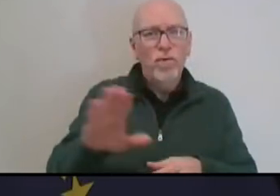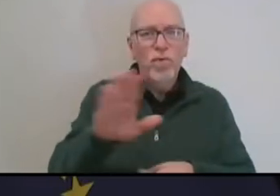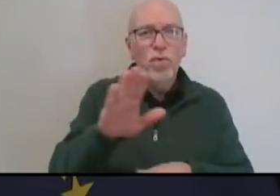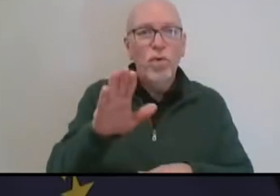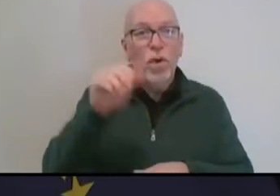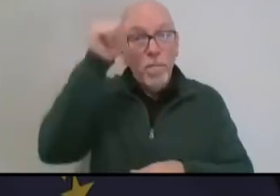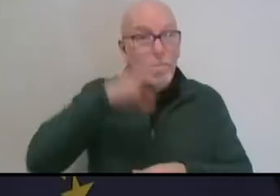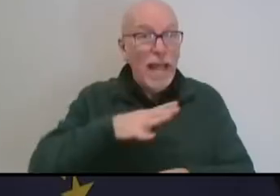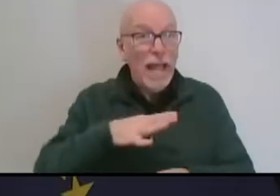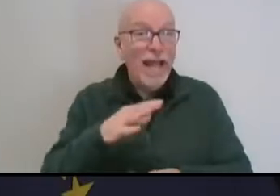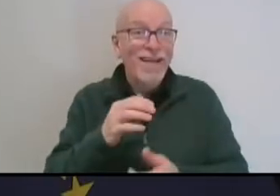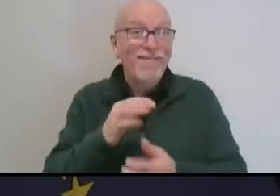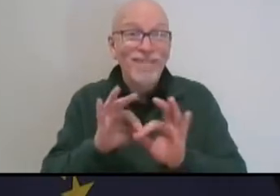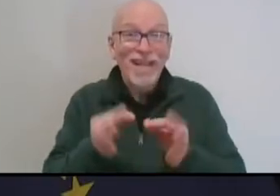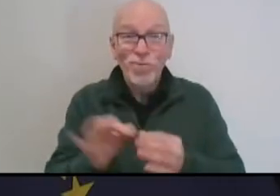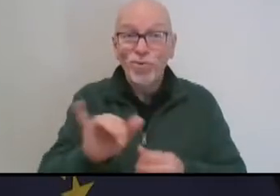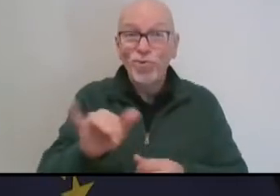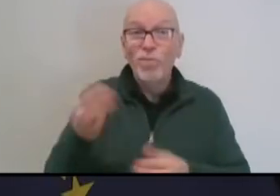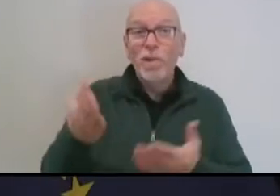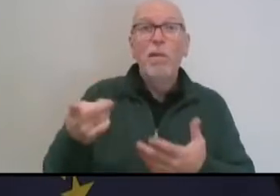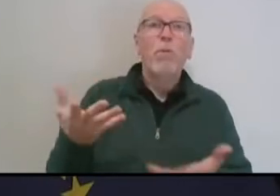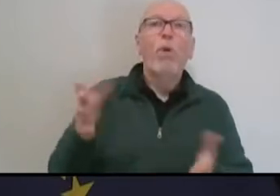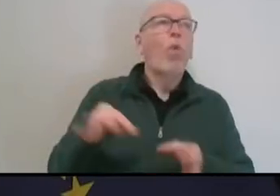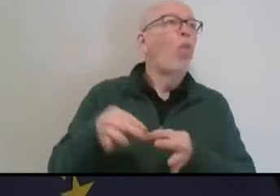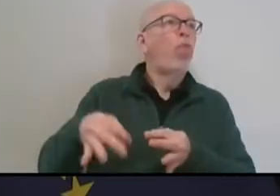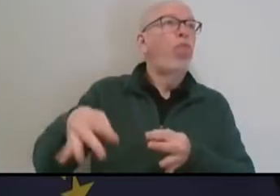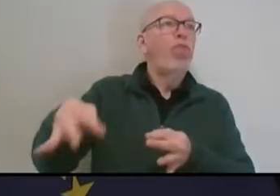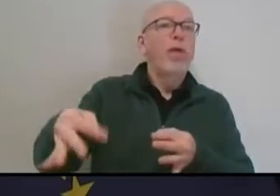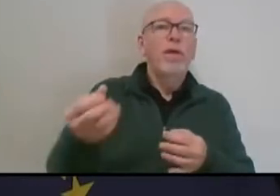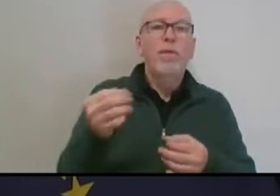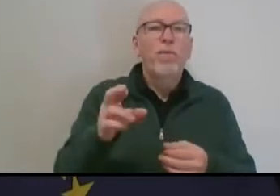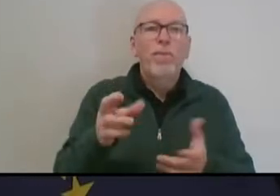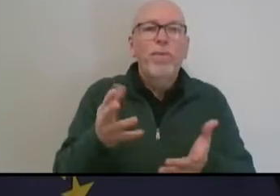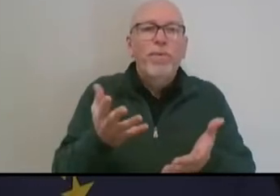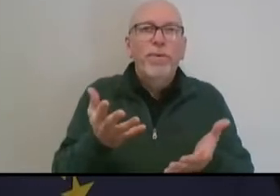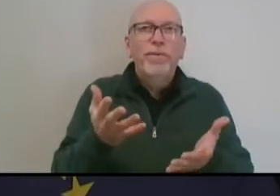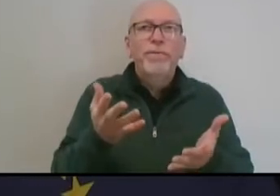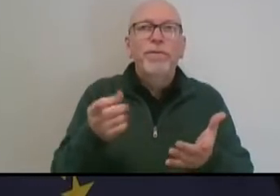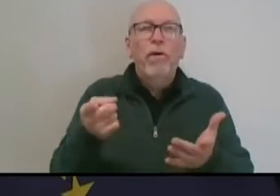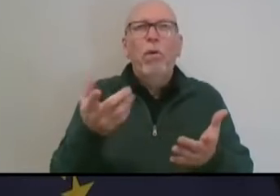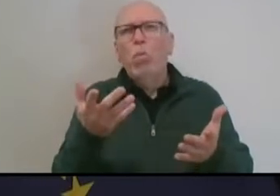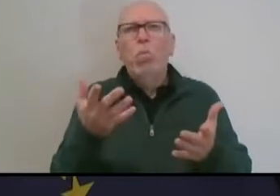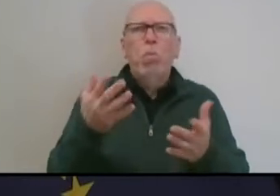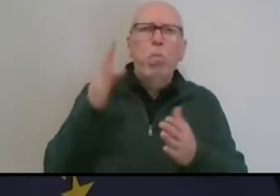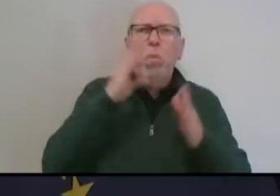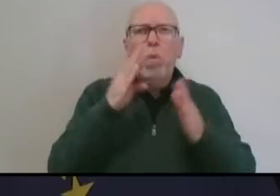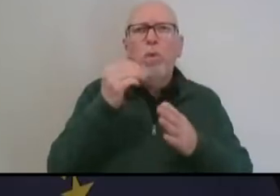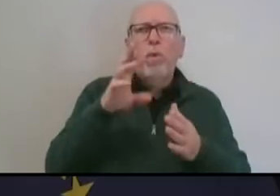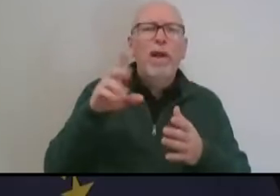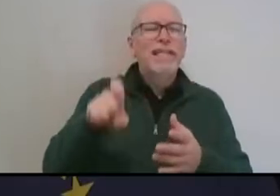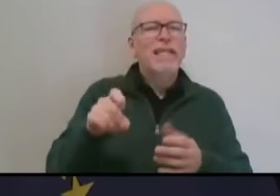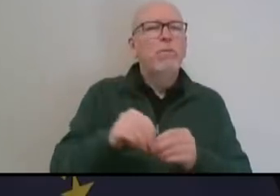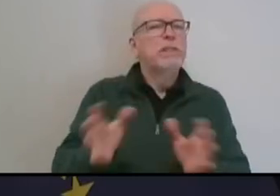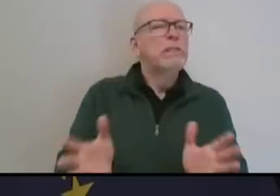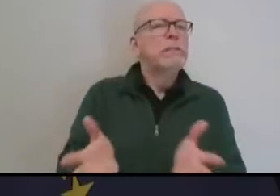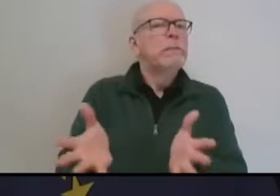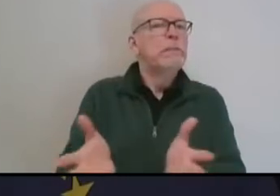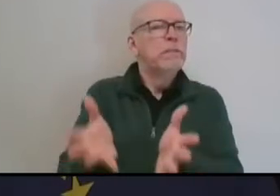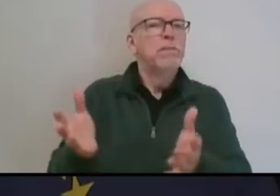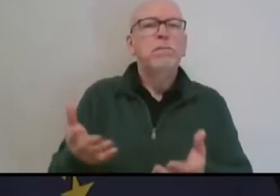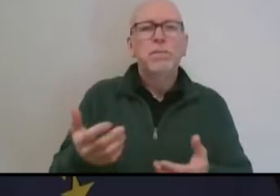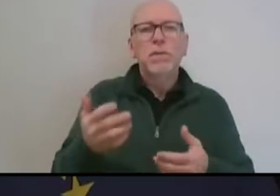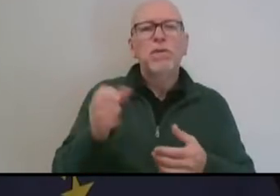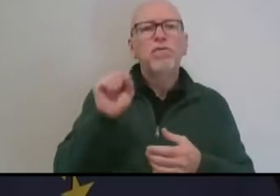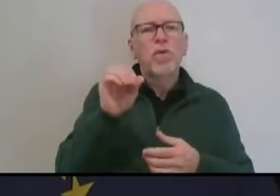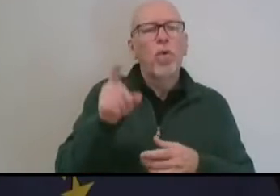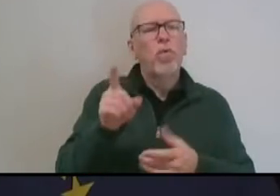ones who maybe are just putting it off or are wondering or maybe just need a little bit of support. So, reach out to